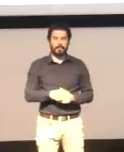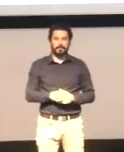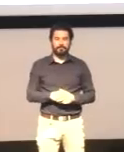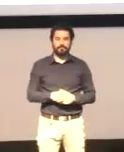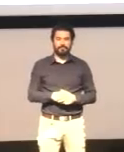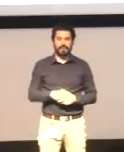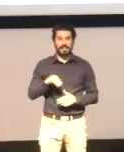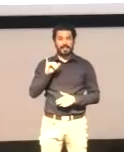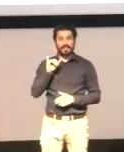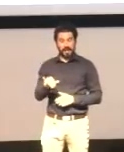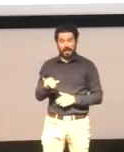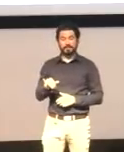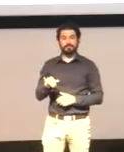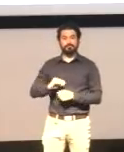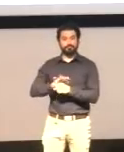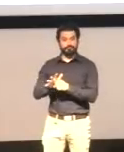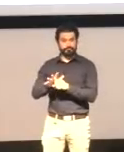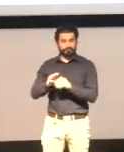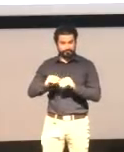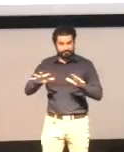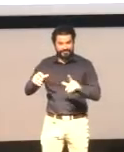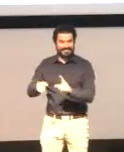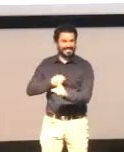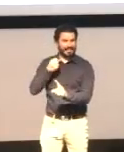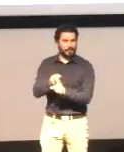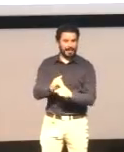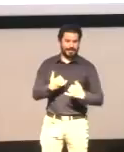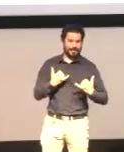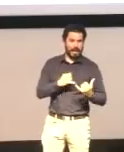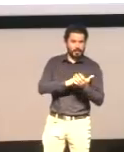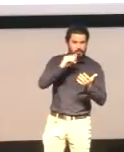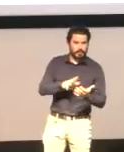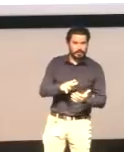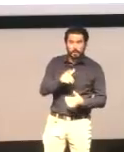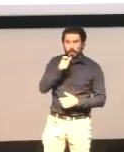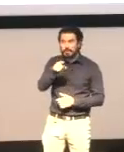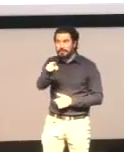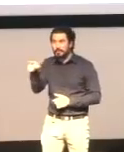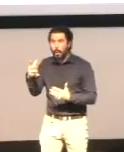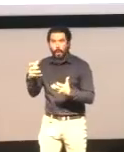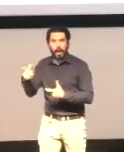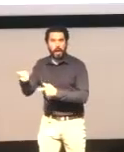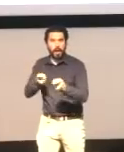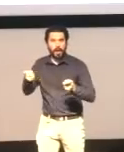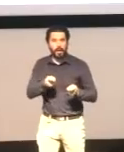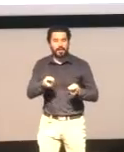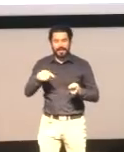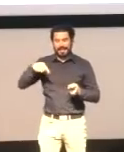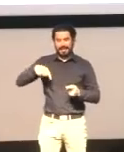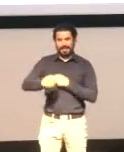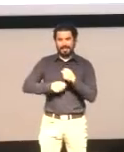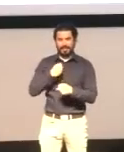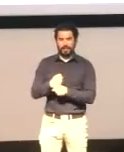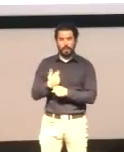current learners and those we wish to recruit. And this year we have shifted our recruitment efforts to the